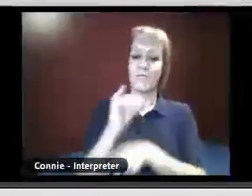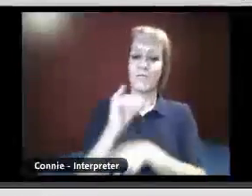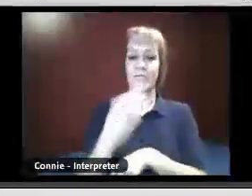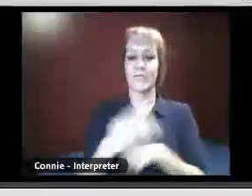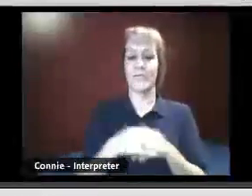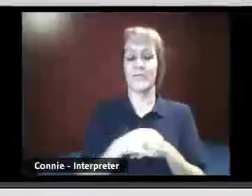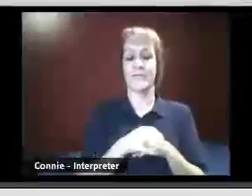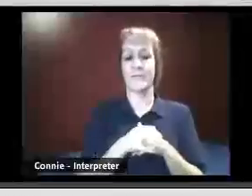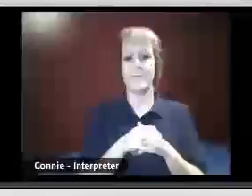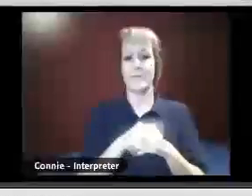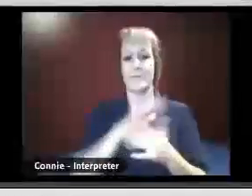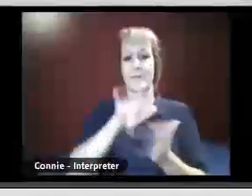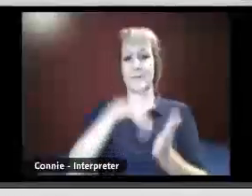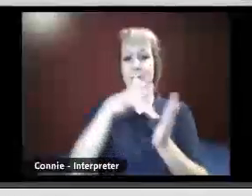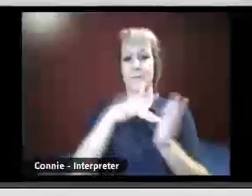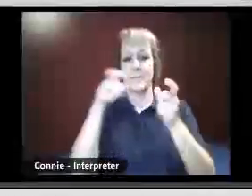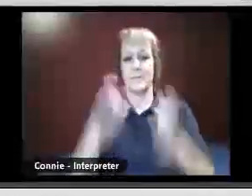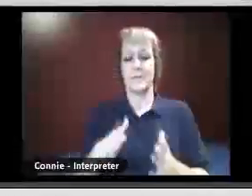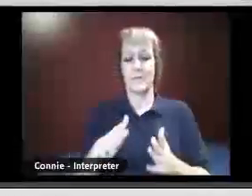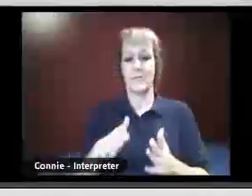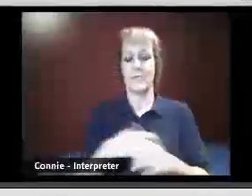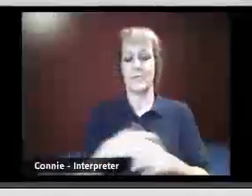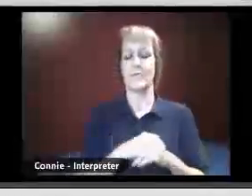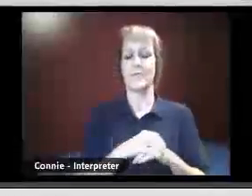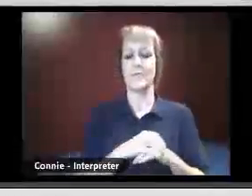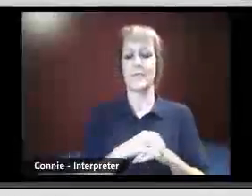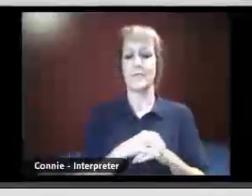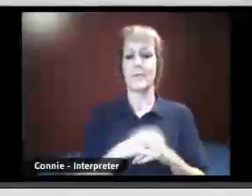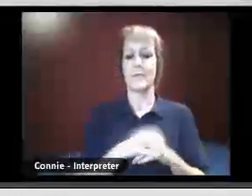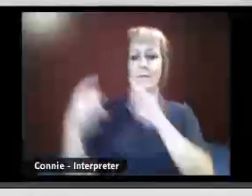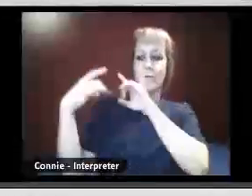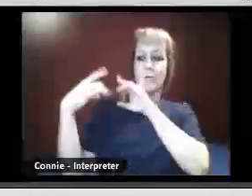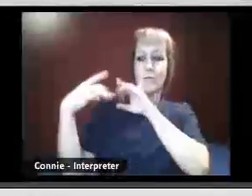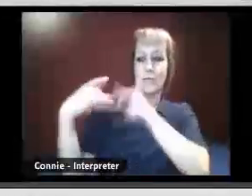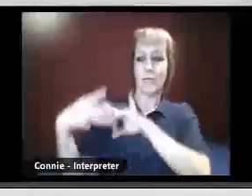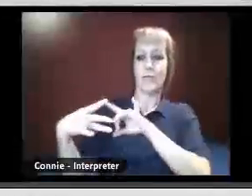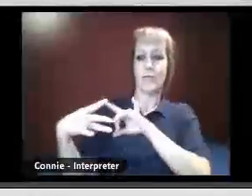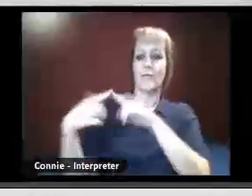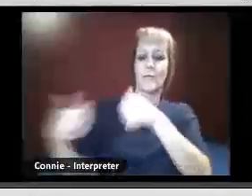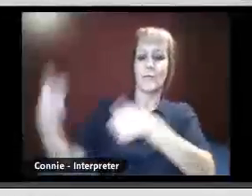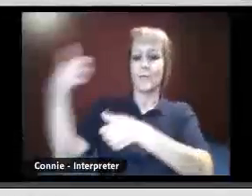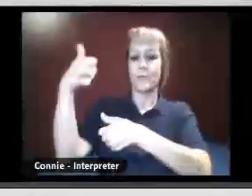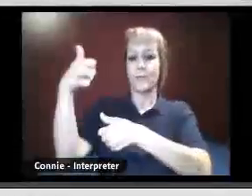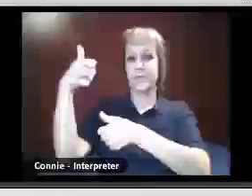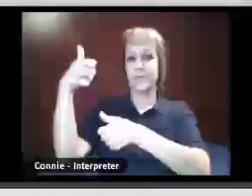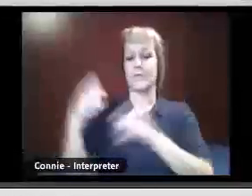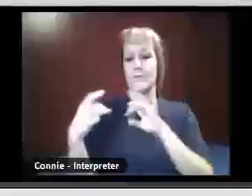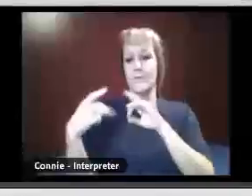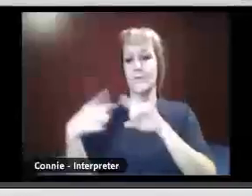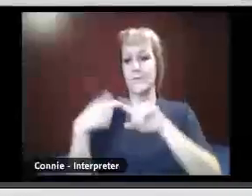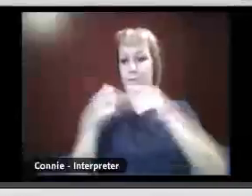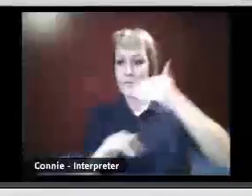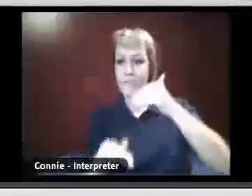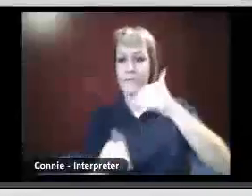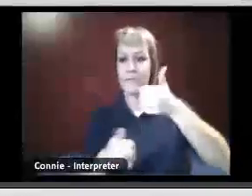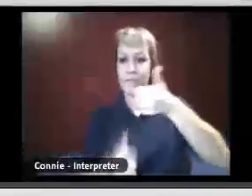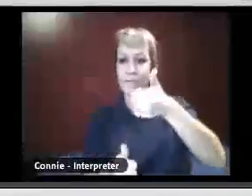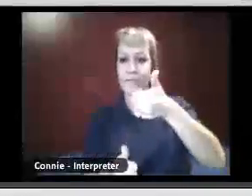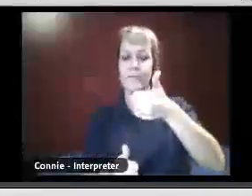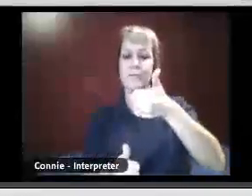are the middle managers, and you get feedback that comes to you from the bottom up. You get feedback that comes top